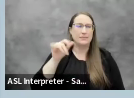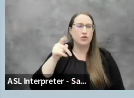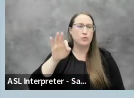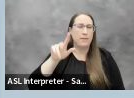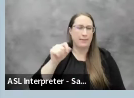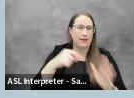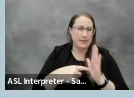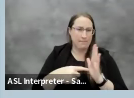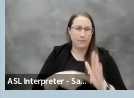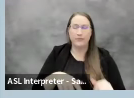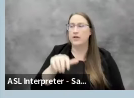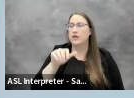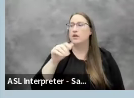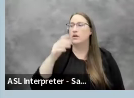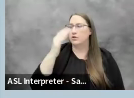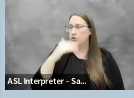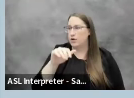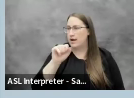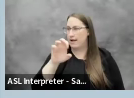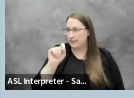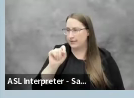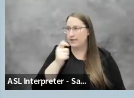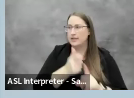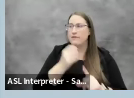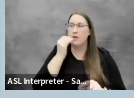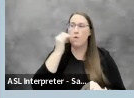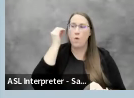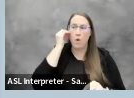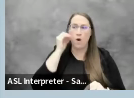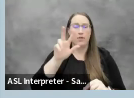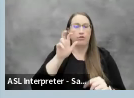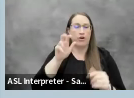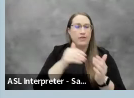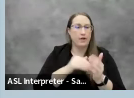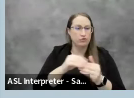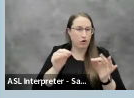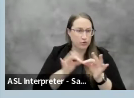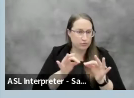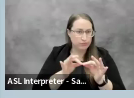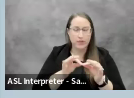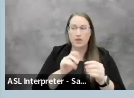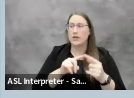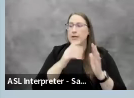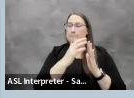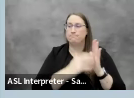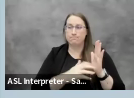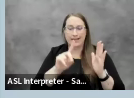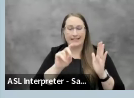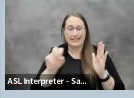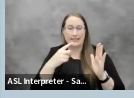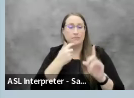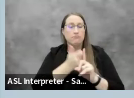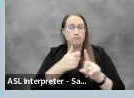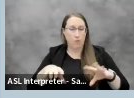he also had, next line down, perfect. He had a home worth $300,000, and his deed stated that he owned